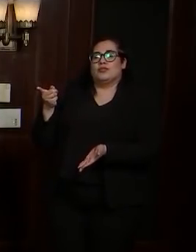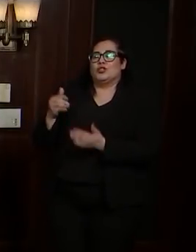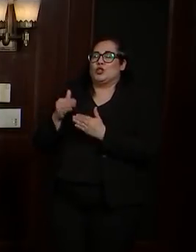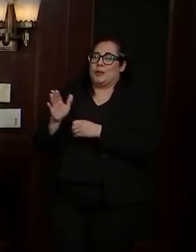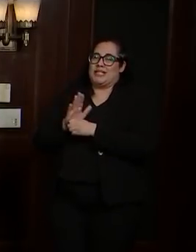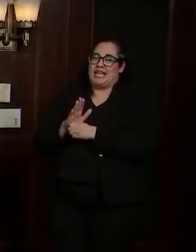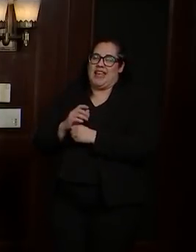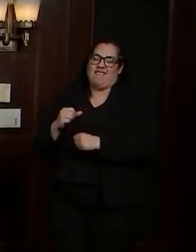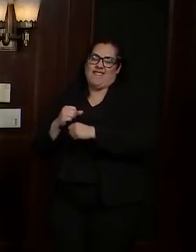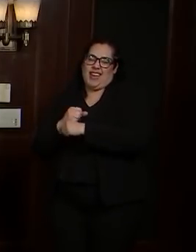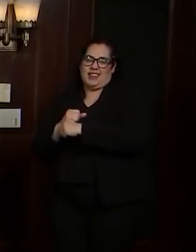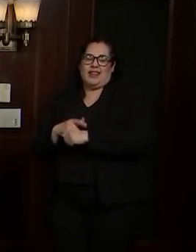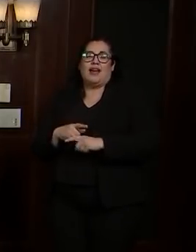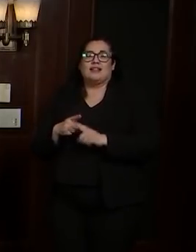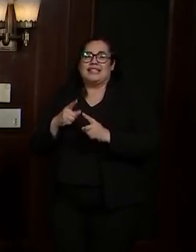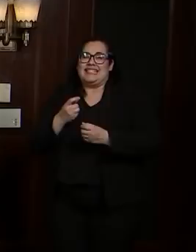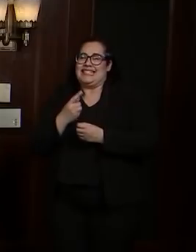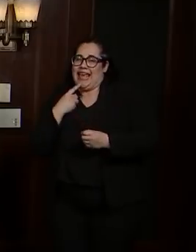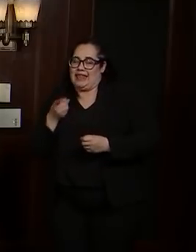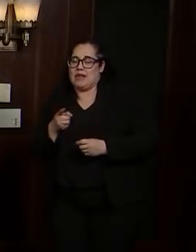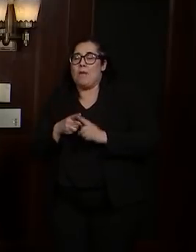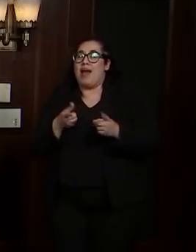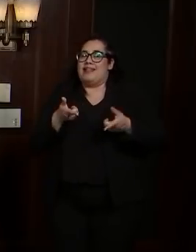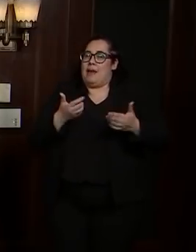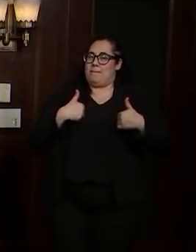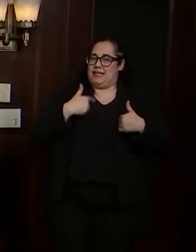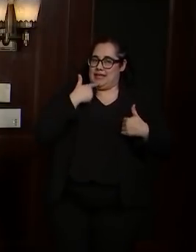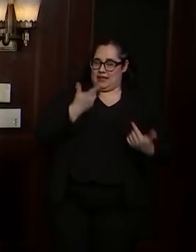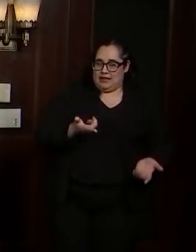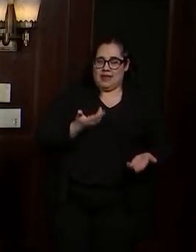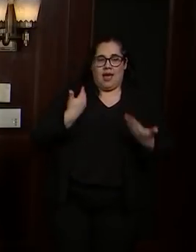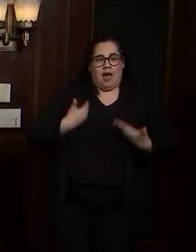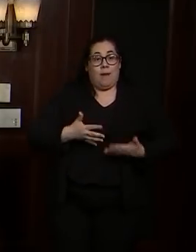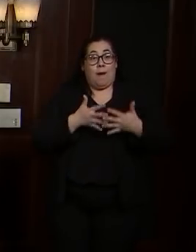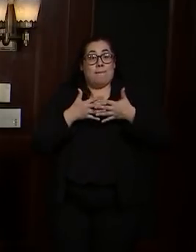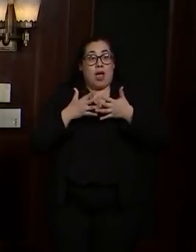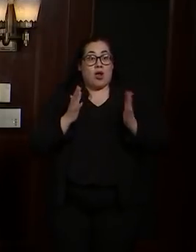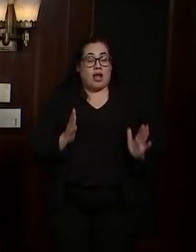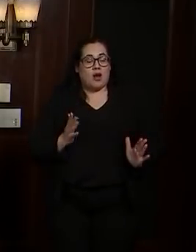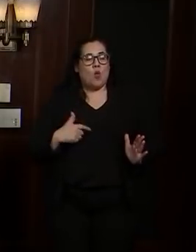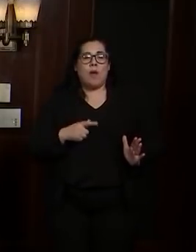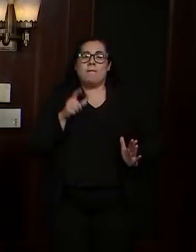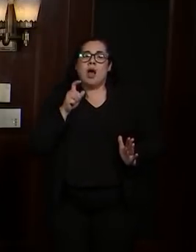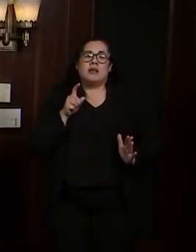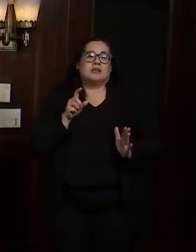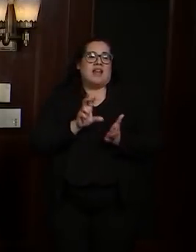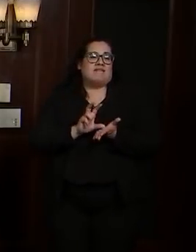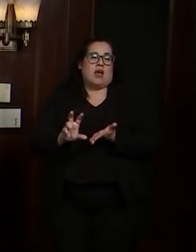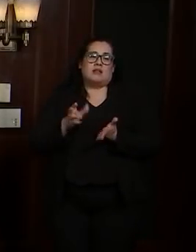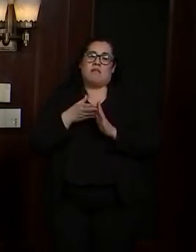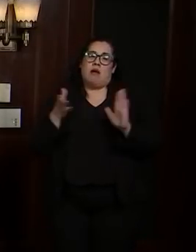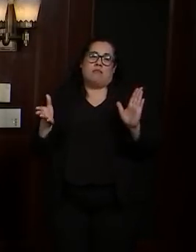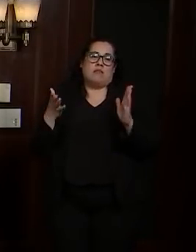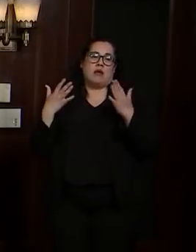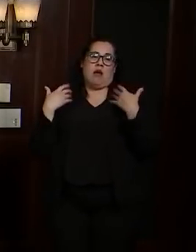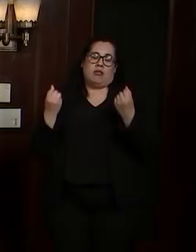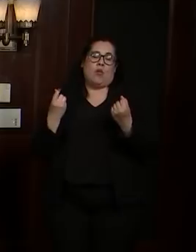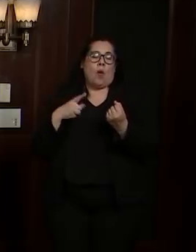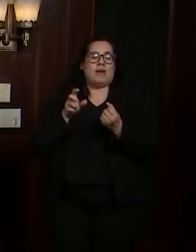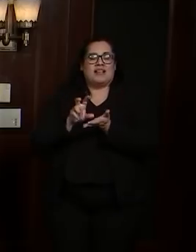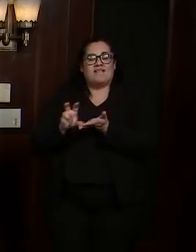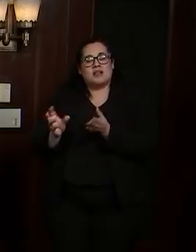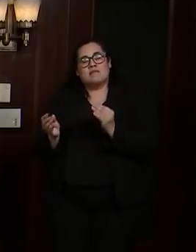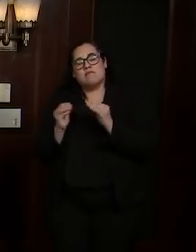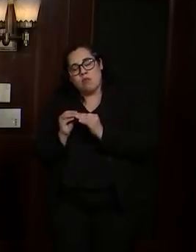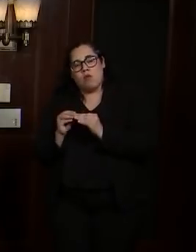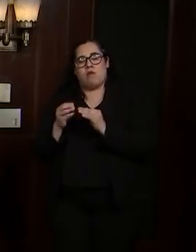busy fighting the fight to say this, but let me say this as an American. We have to invest in public health. We have to invest more